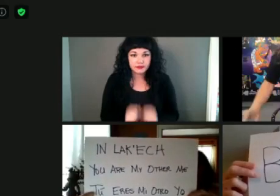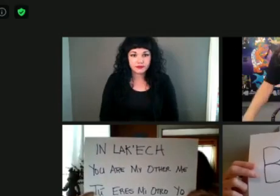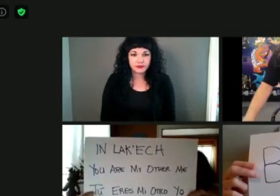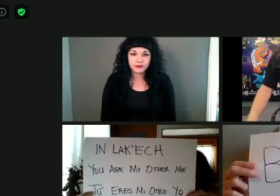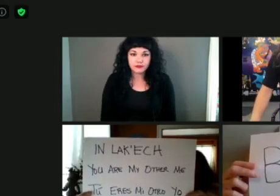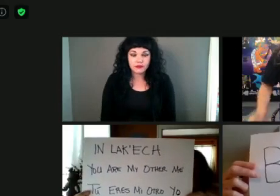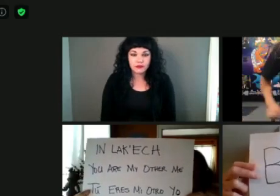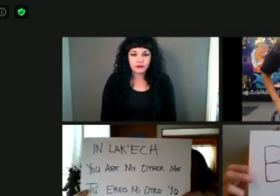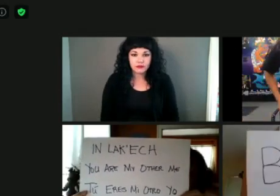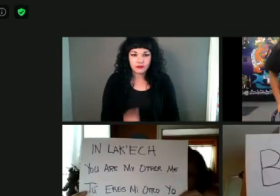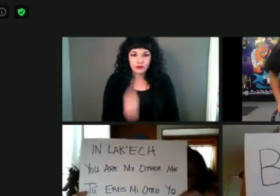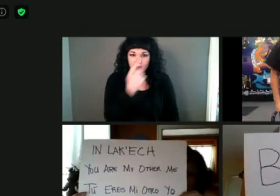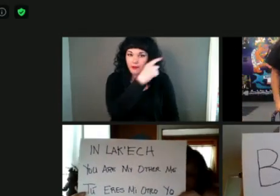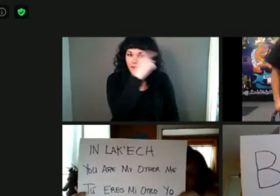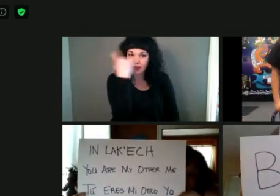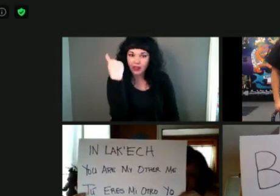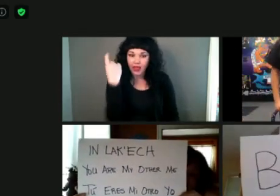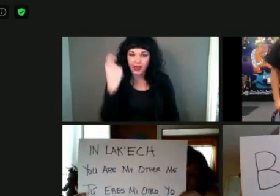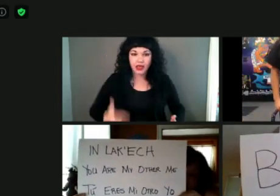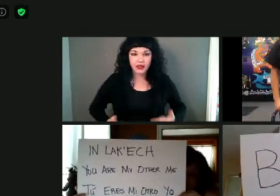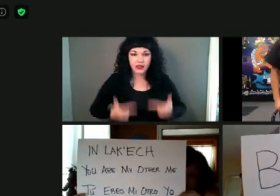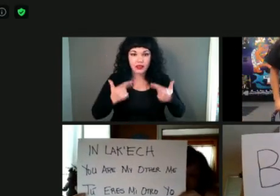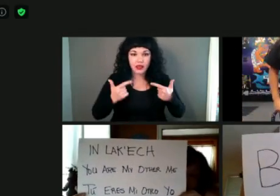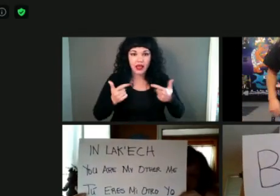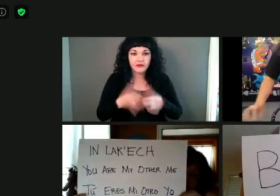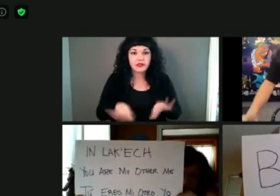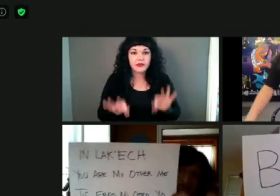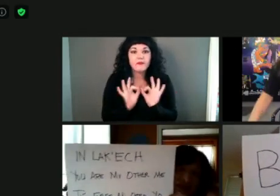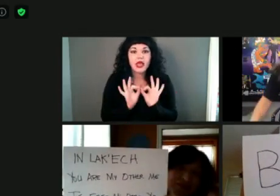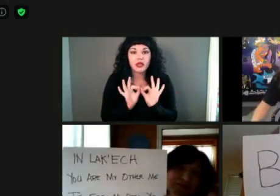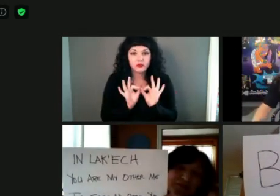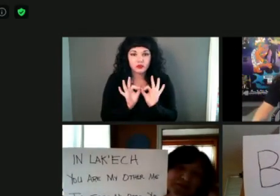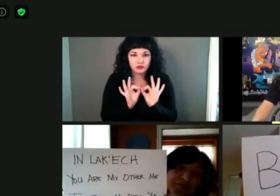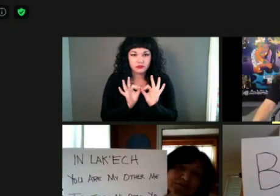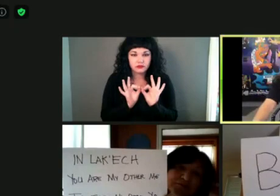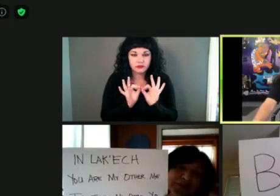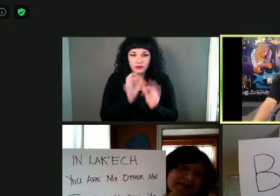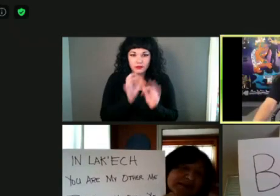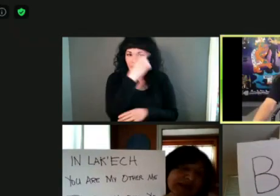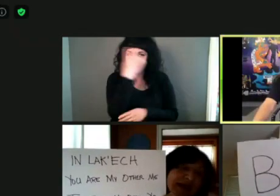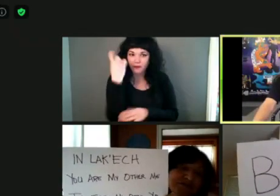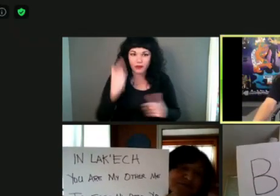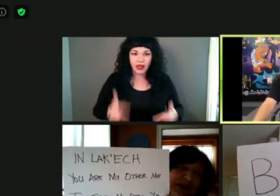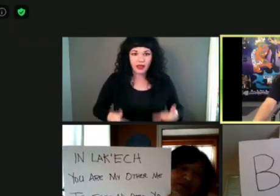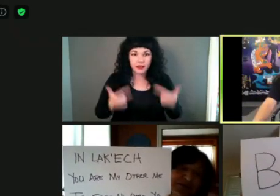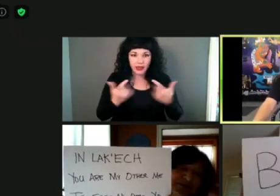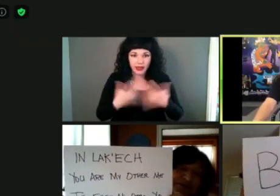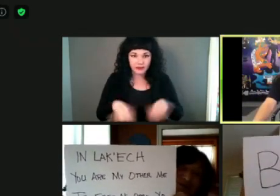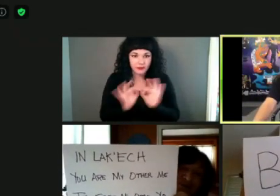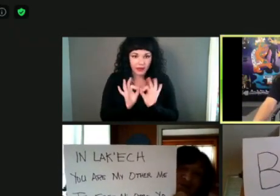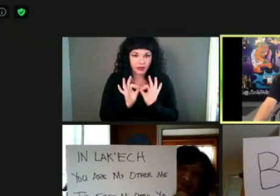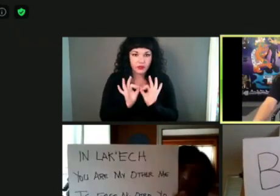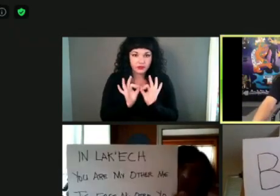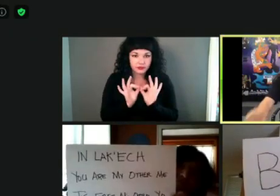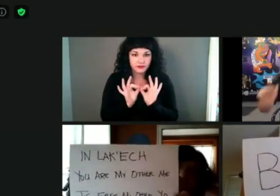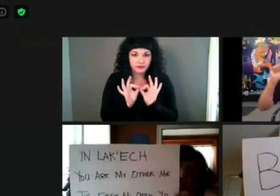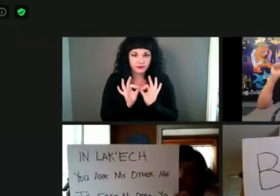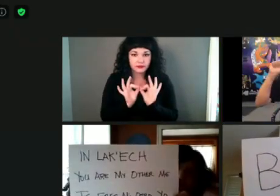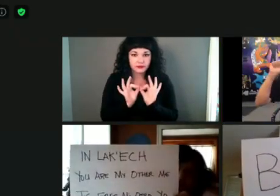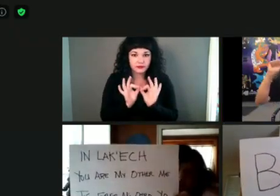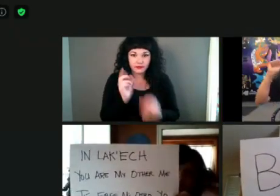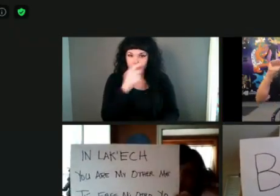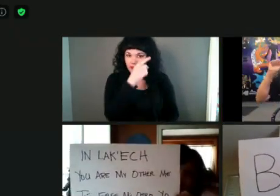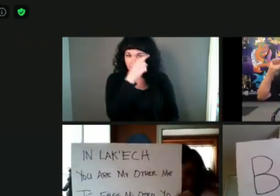Black Lives Matter. Black Lives Matter. Black lives matter. Black